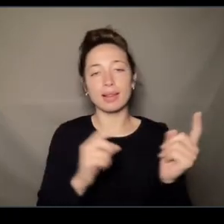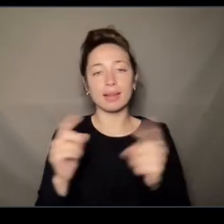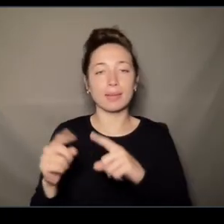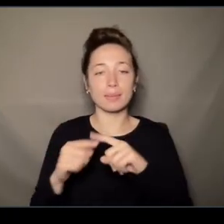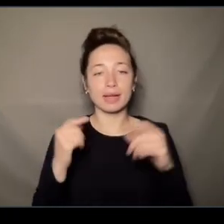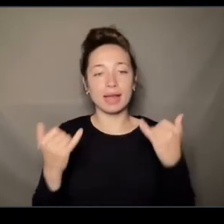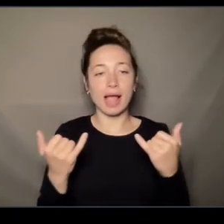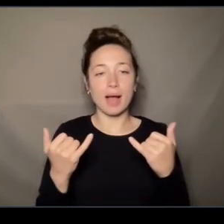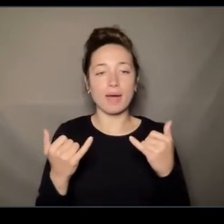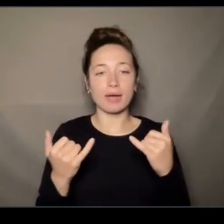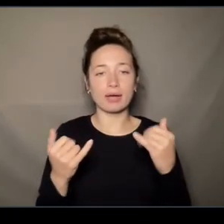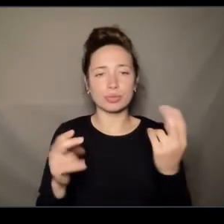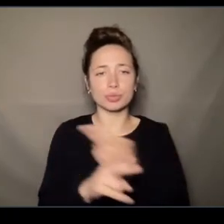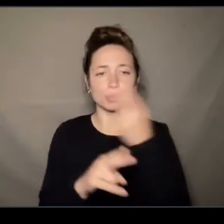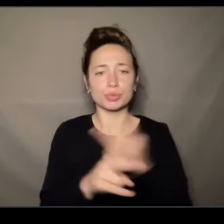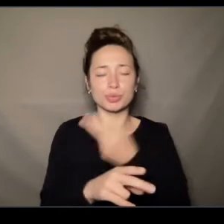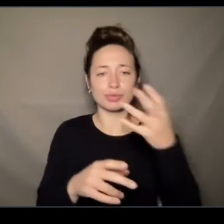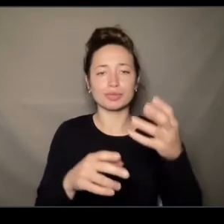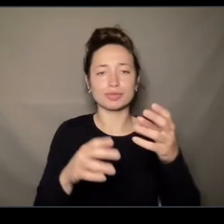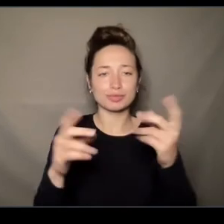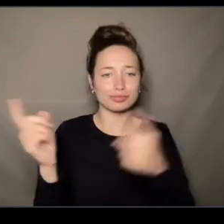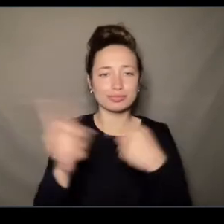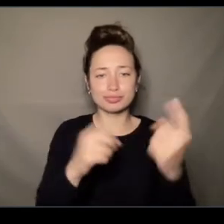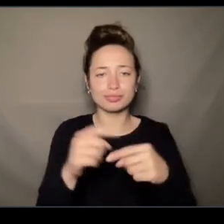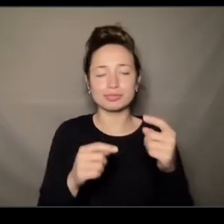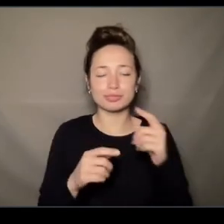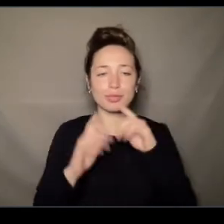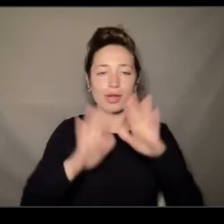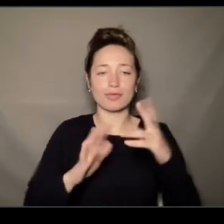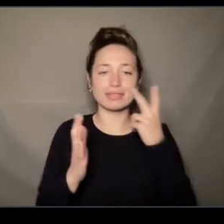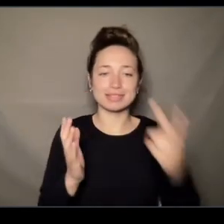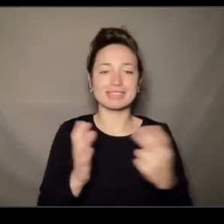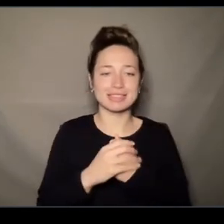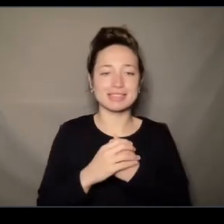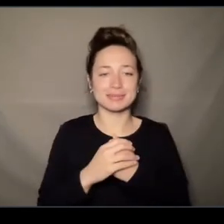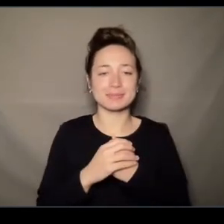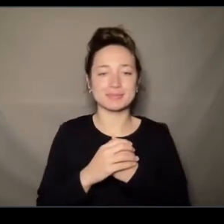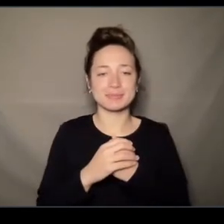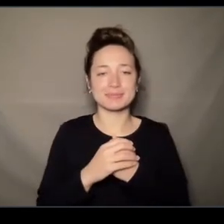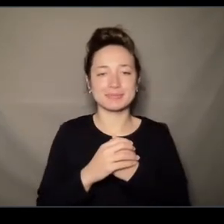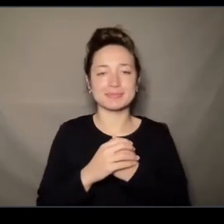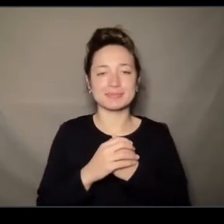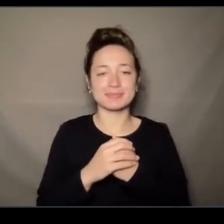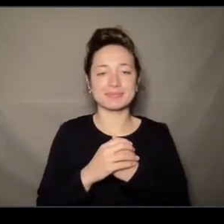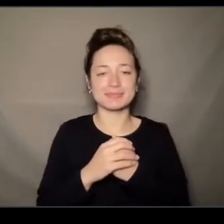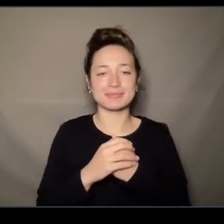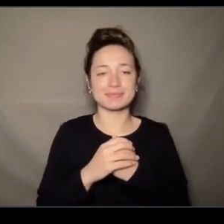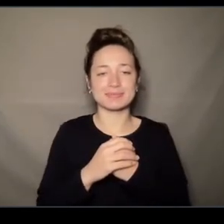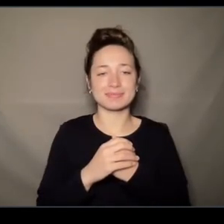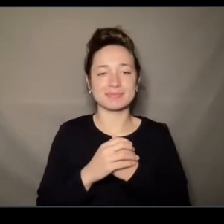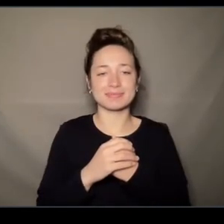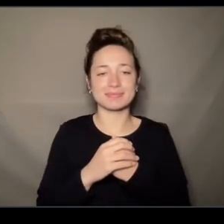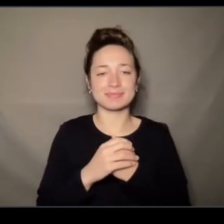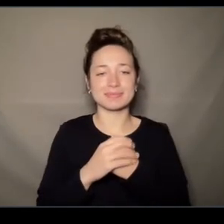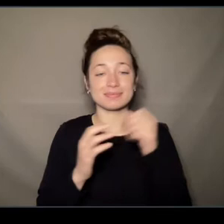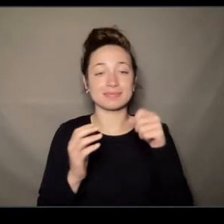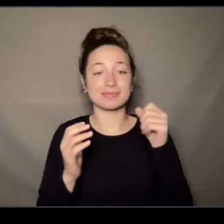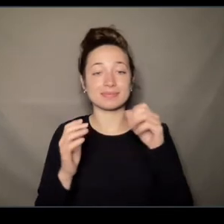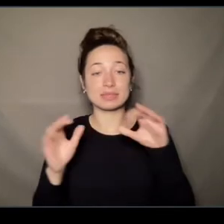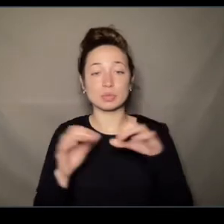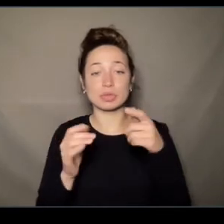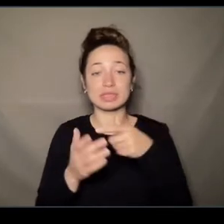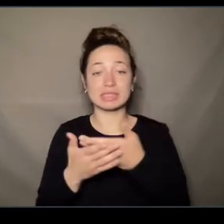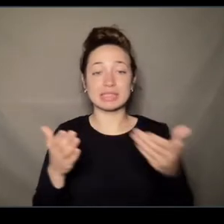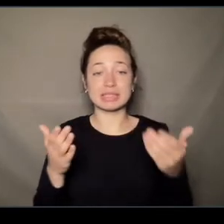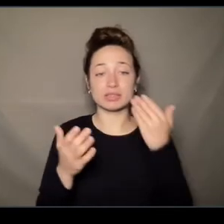now and then, but now it's really, really gotten used a lot, and it's so wonderful to see. Yeah. And by